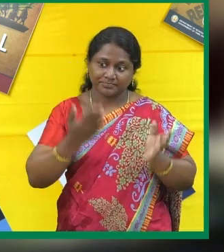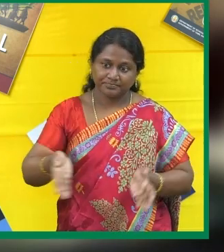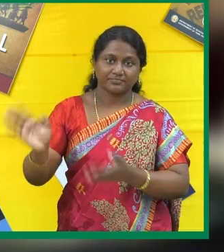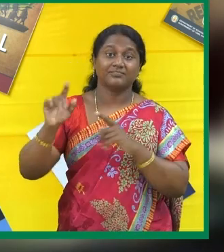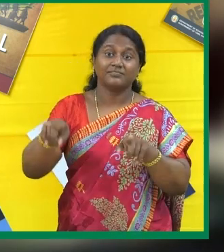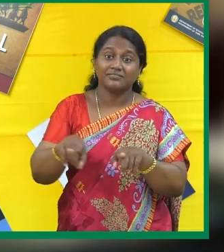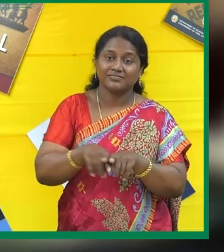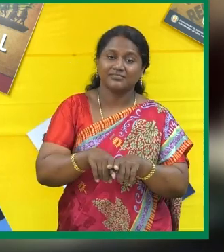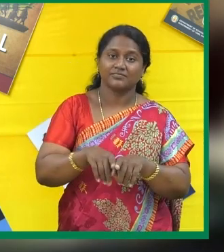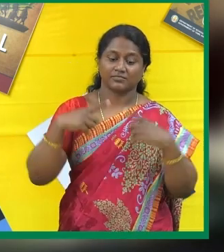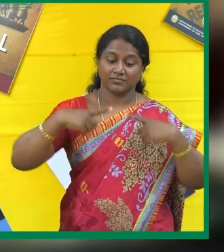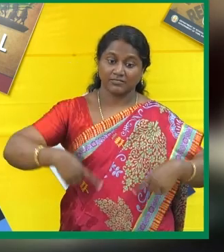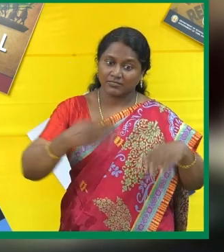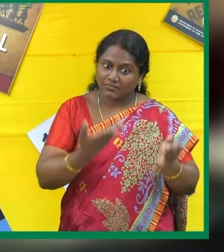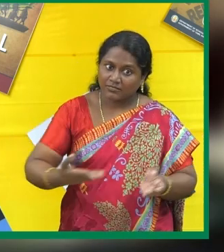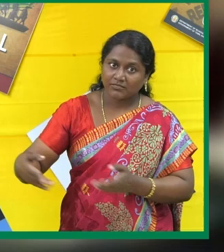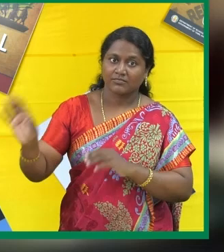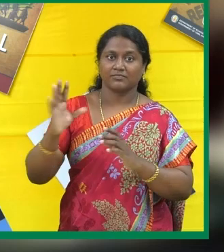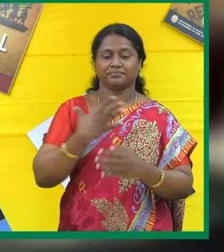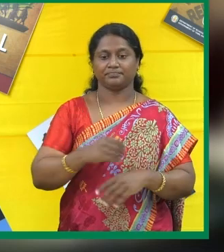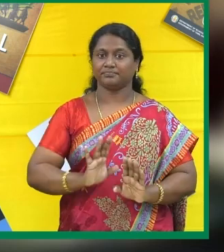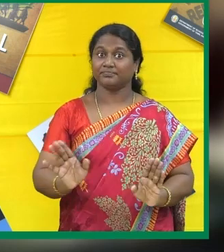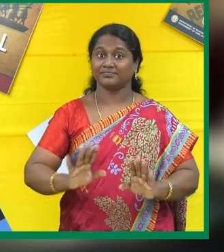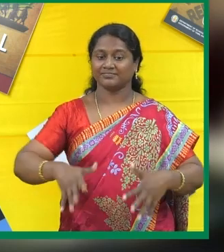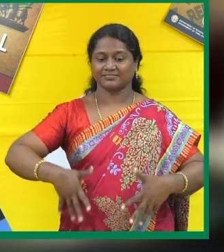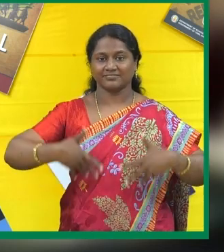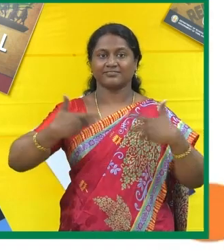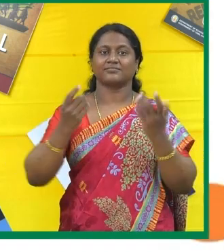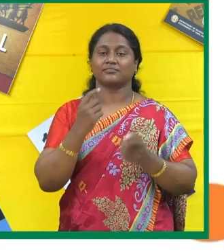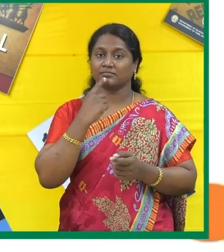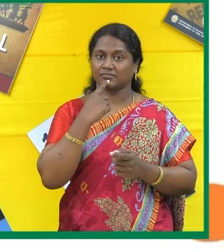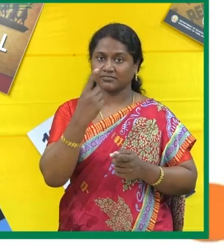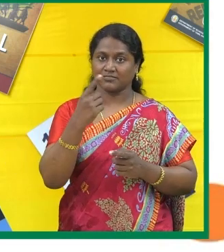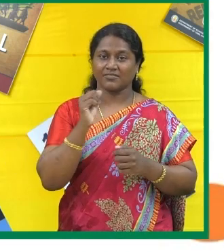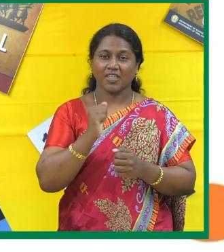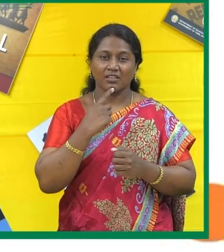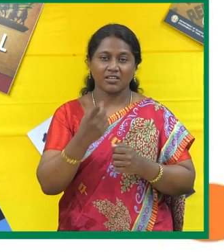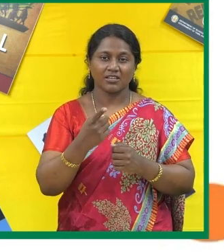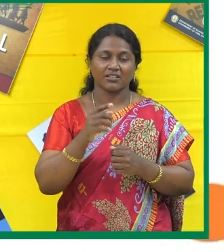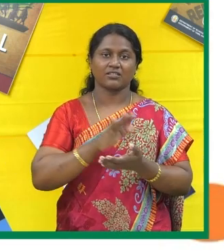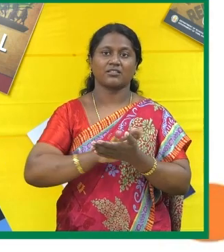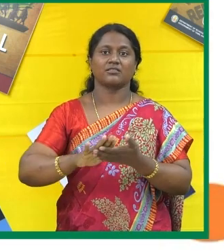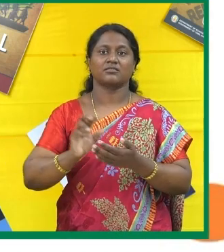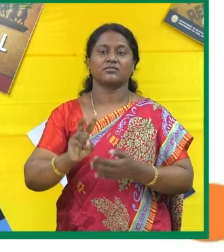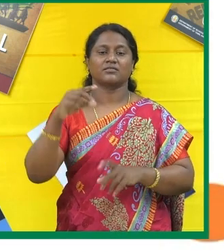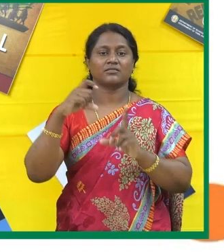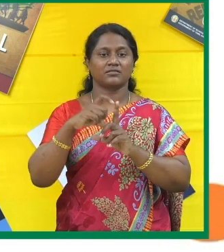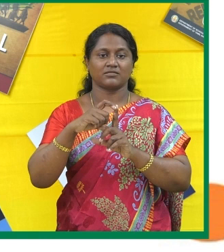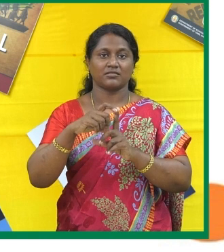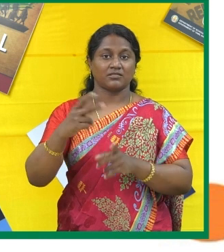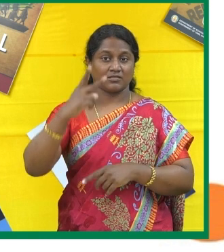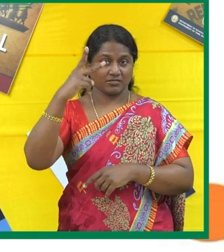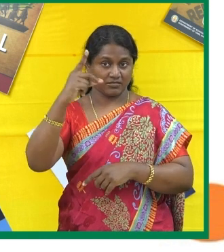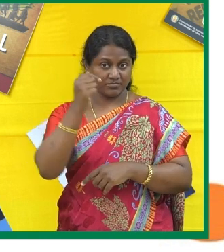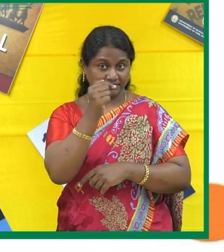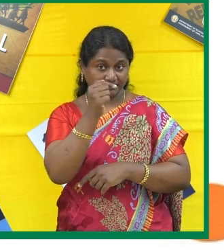Henry van Dyke. You can see the first line here. In the next line, with forward face